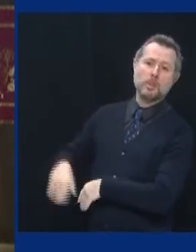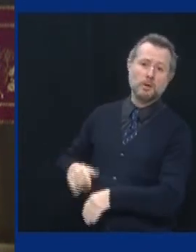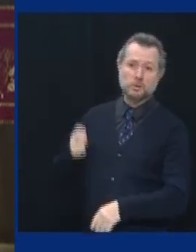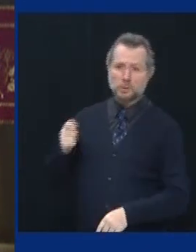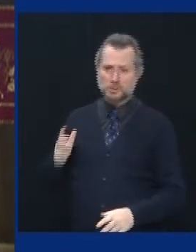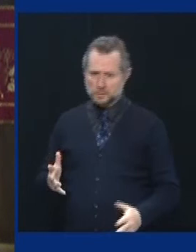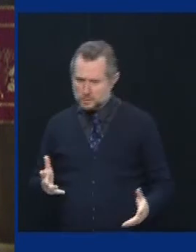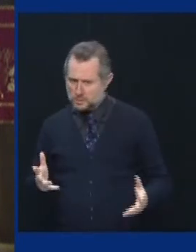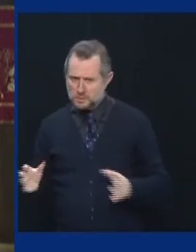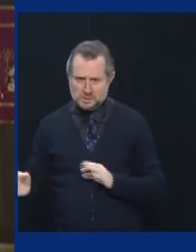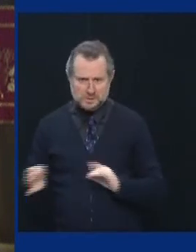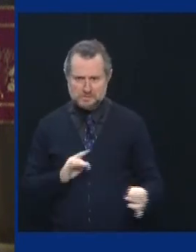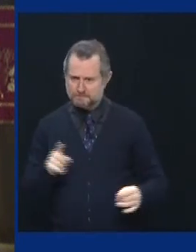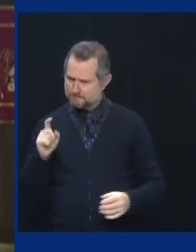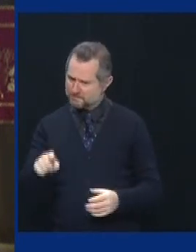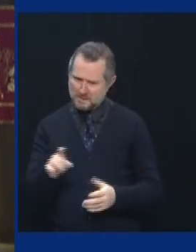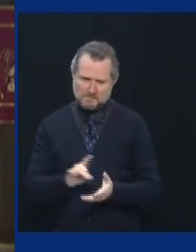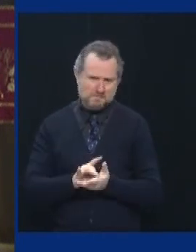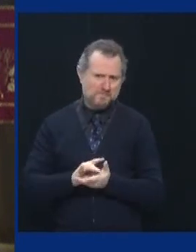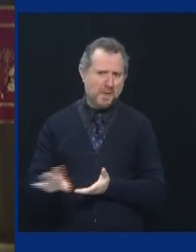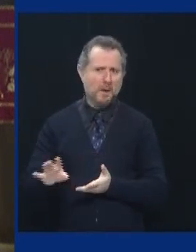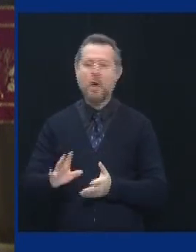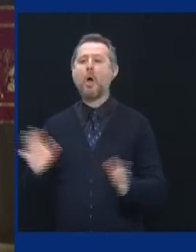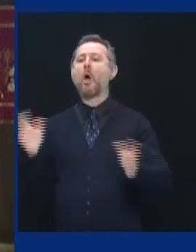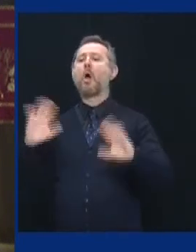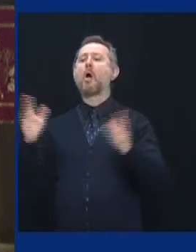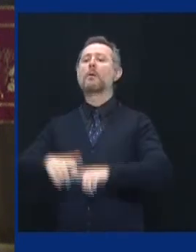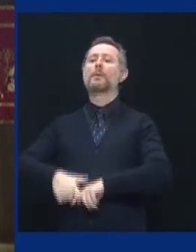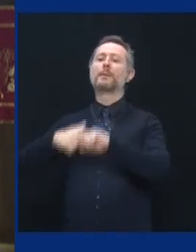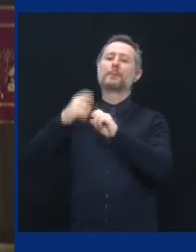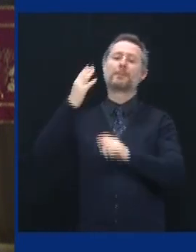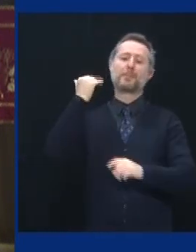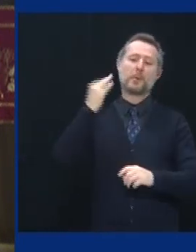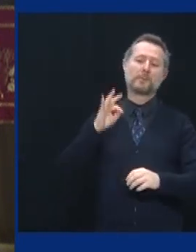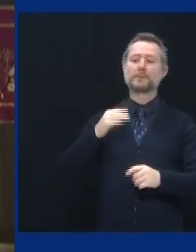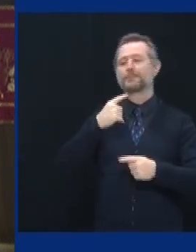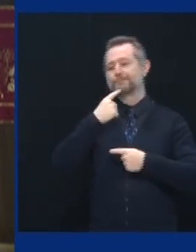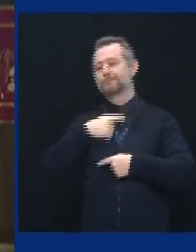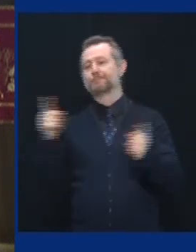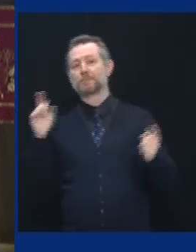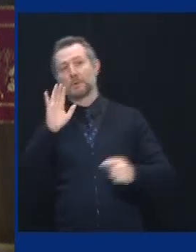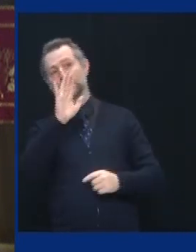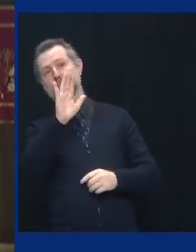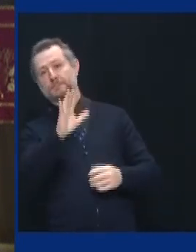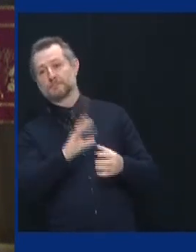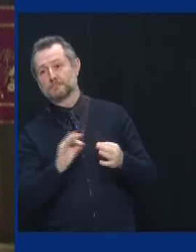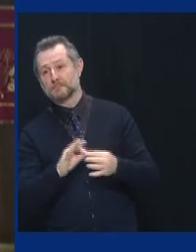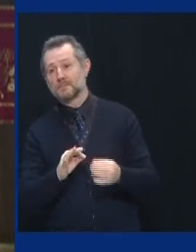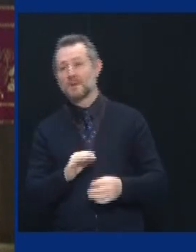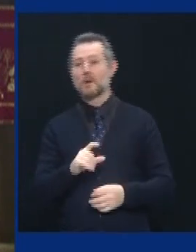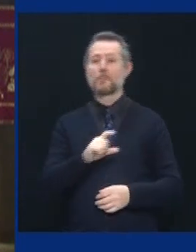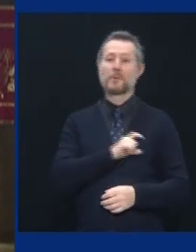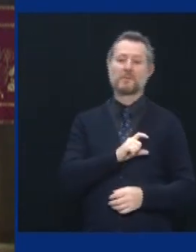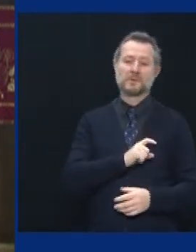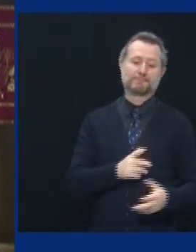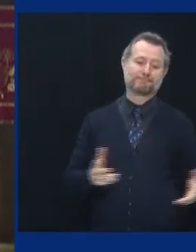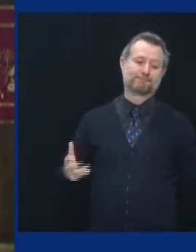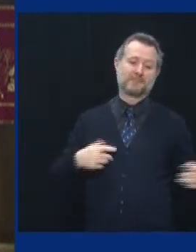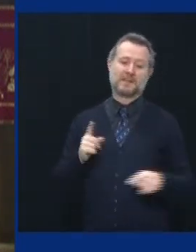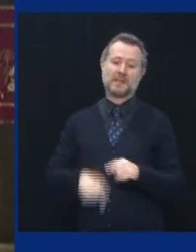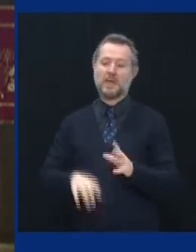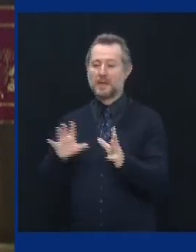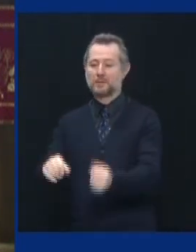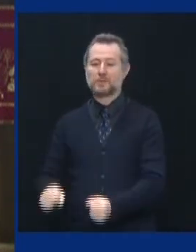eviction warrants, they've been put on hold due to the eviction moratorium, and even the marshal's and sheriff's office won't execute them. Now, these are cases where